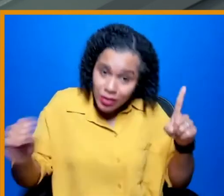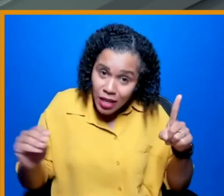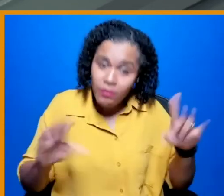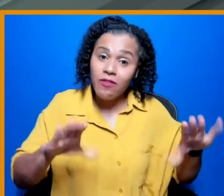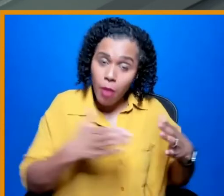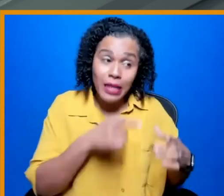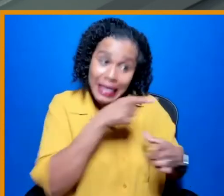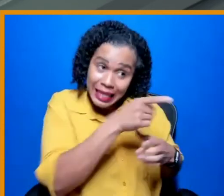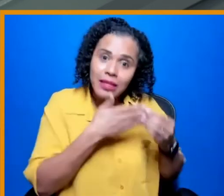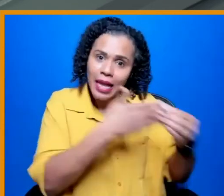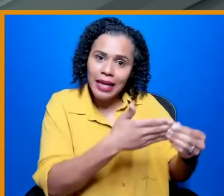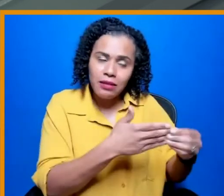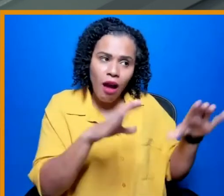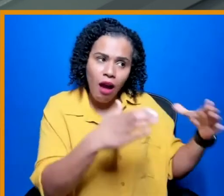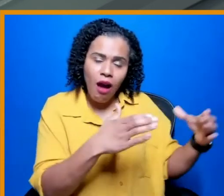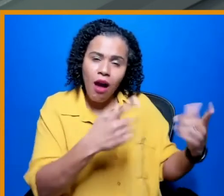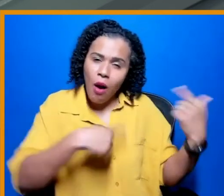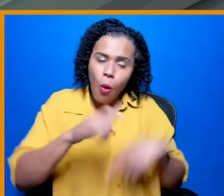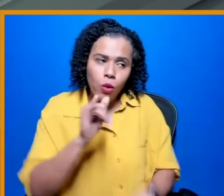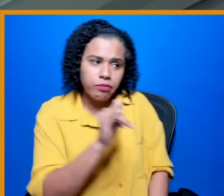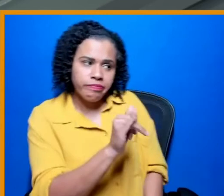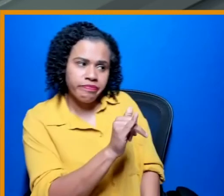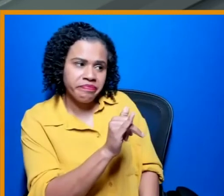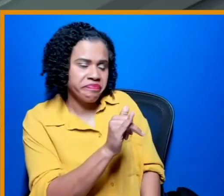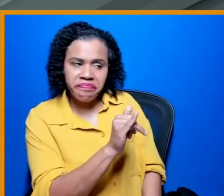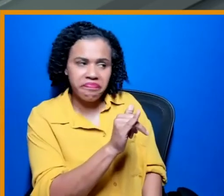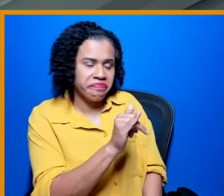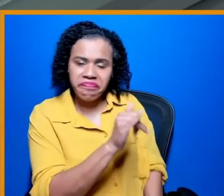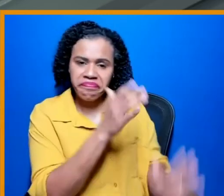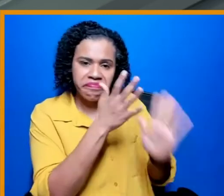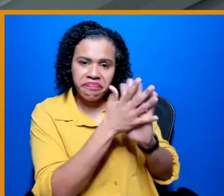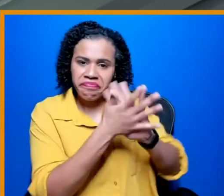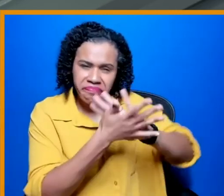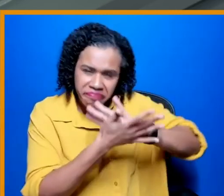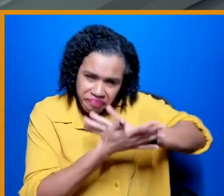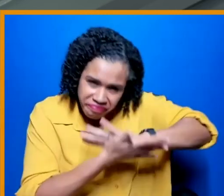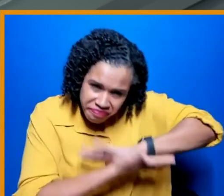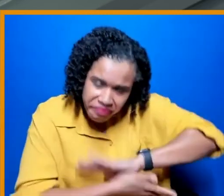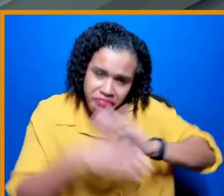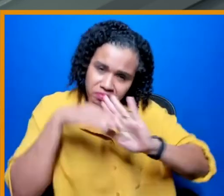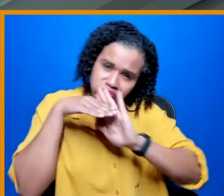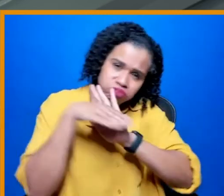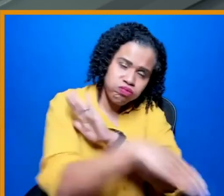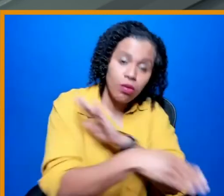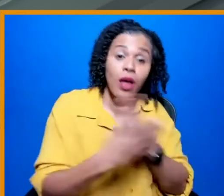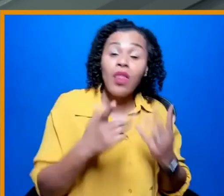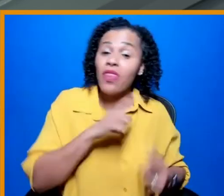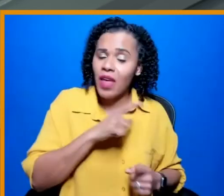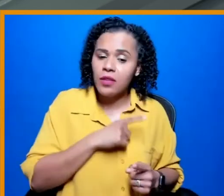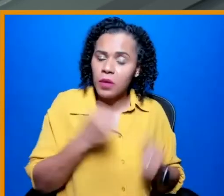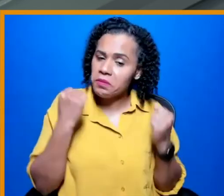leads into ever greater disrepute. And that is why I wholeheartedly